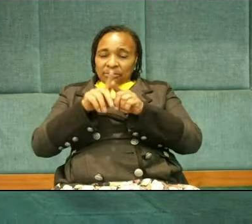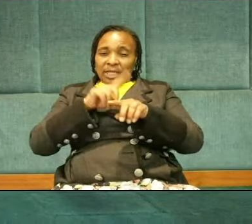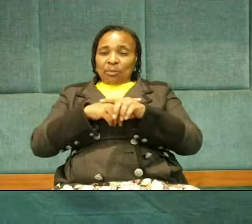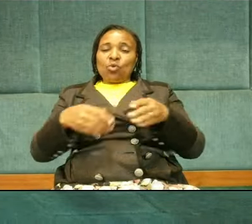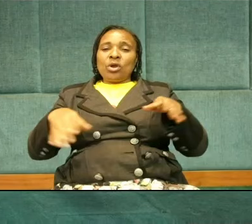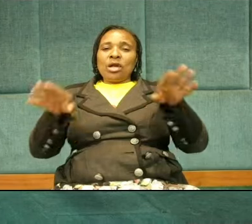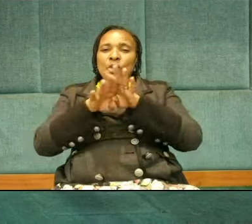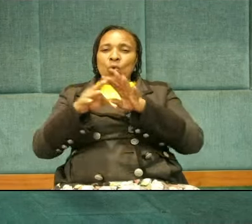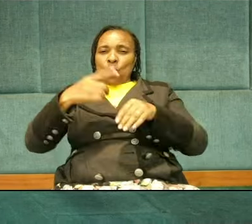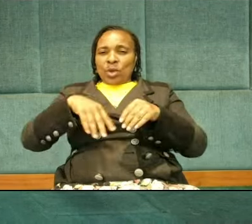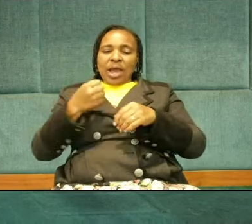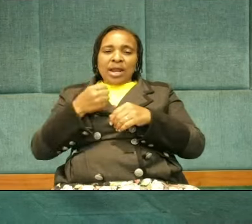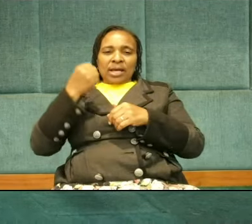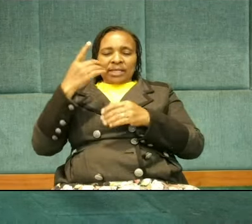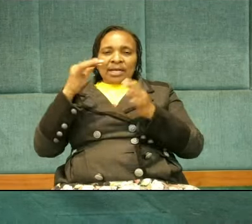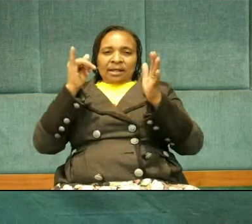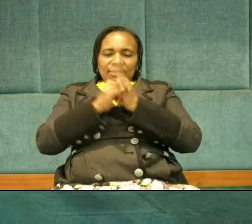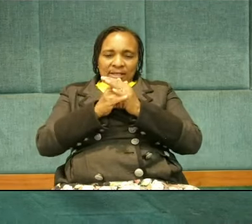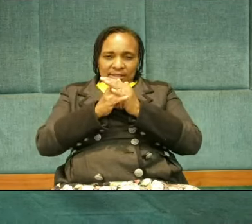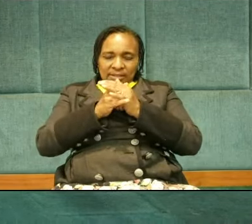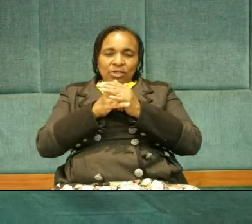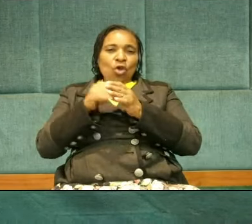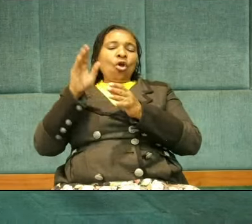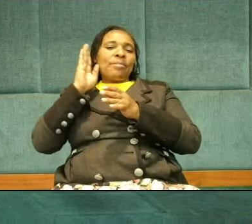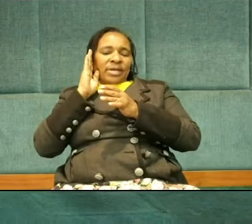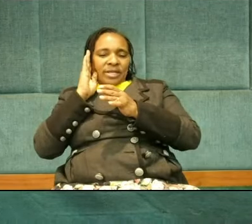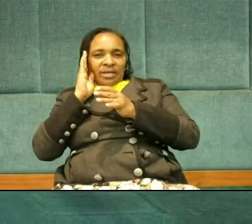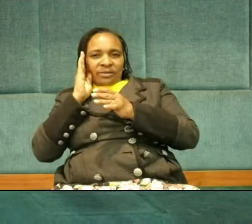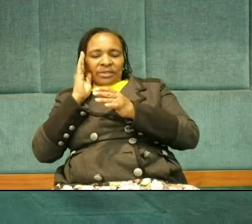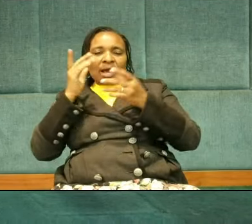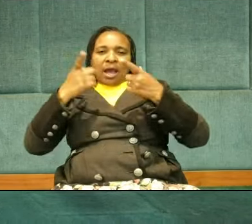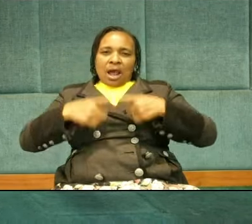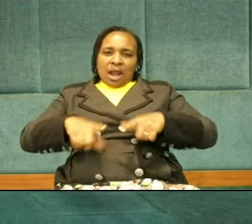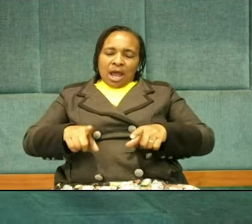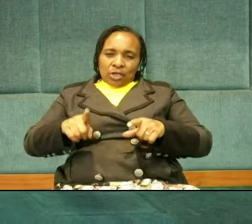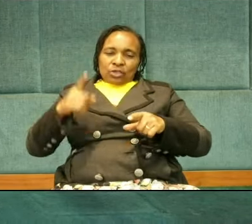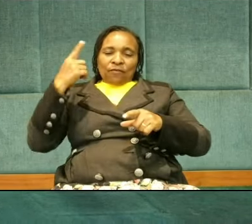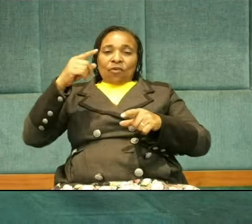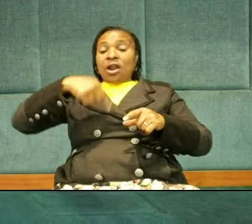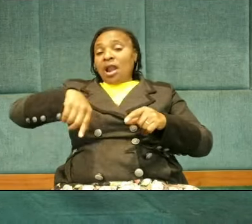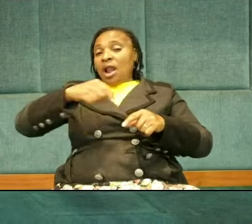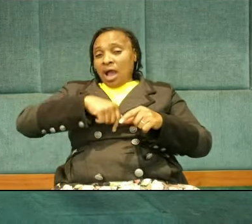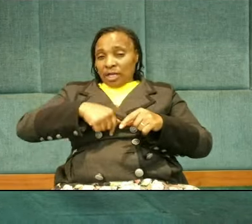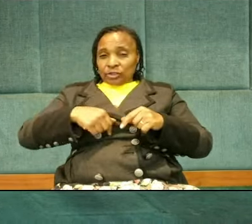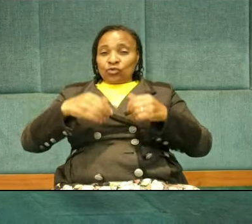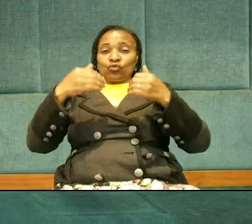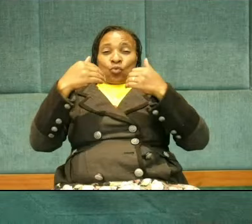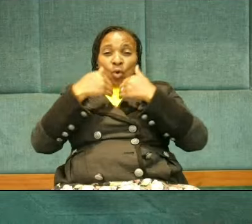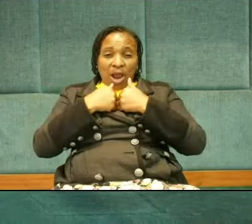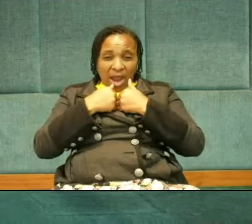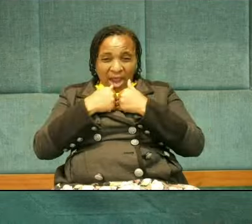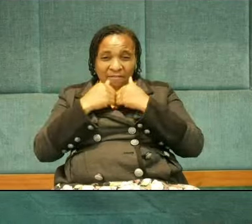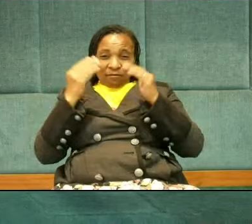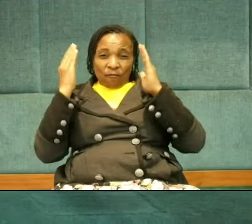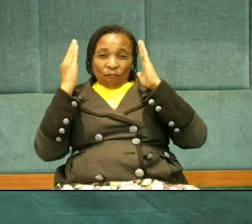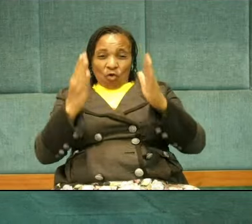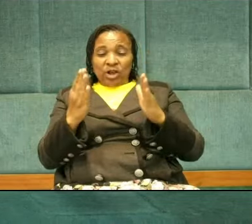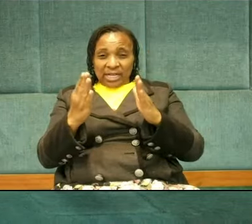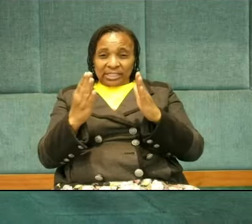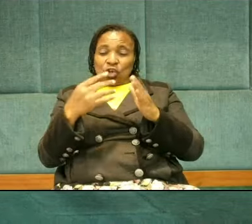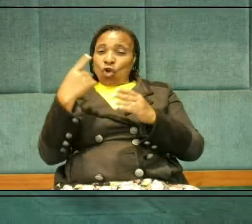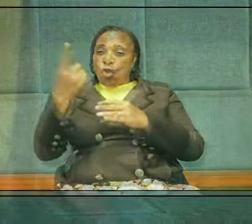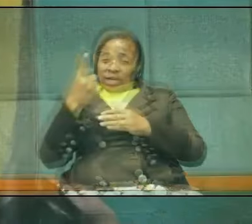we understand that obedience allows for consecration. Obedience is ultimately the fruit